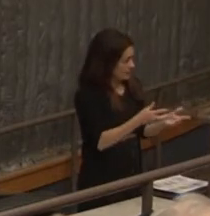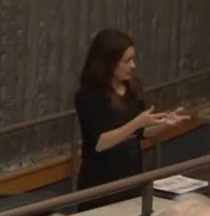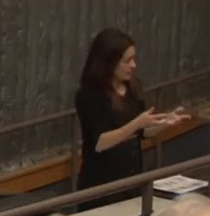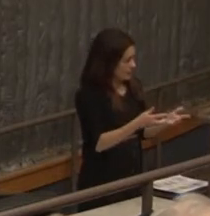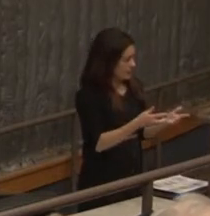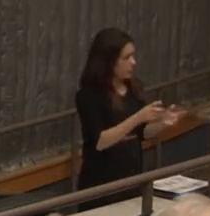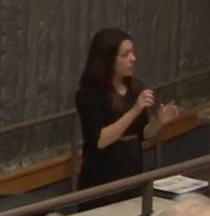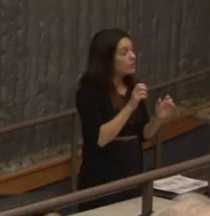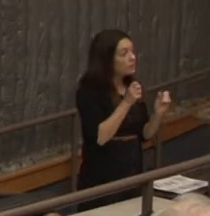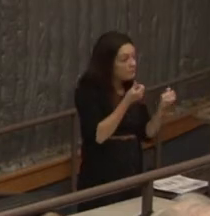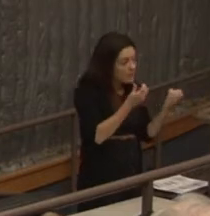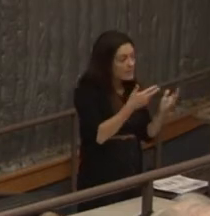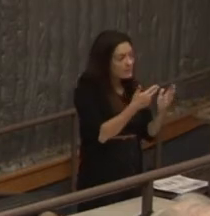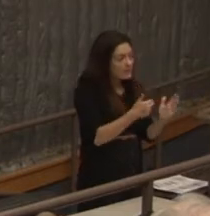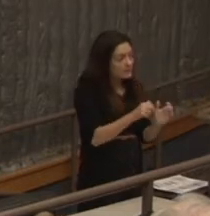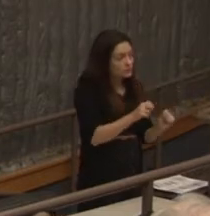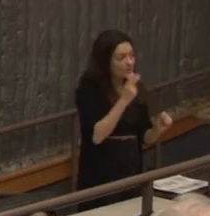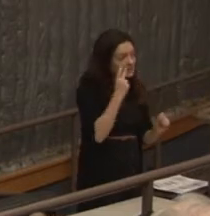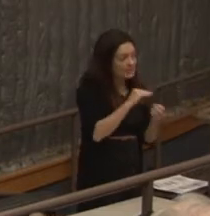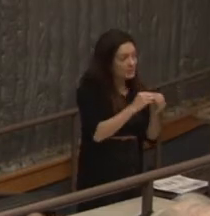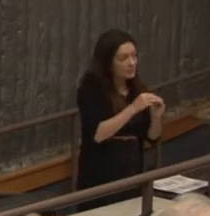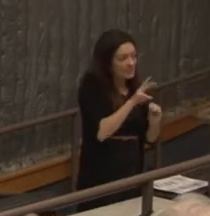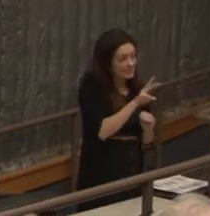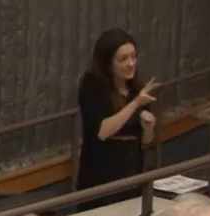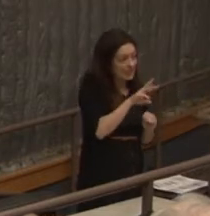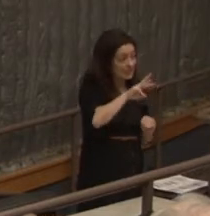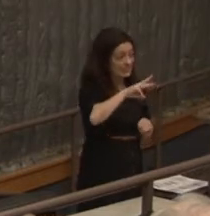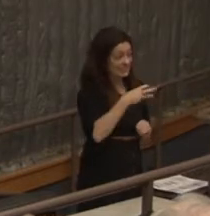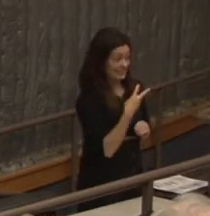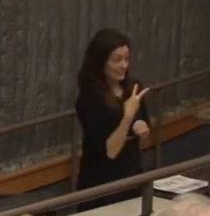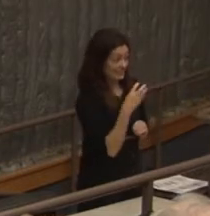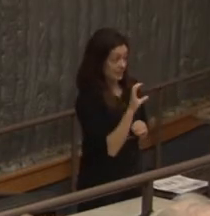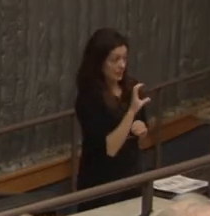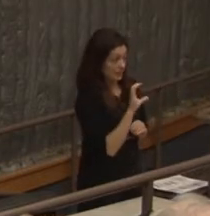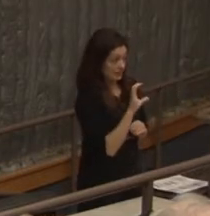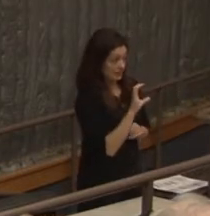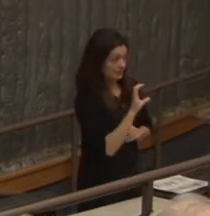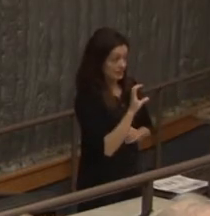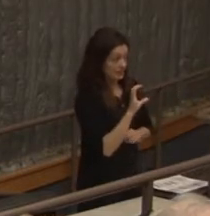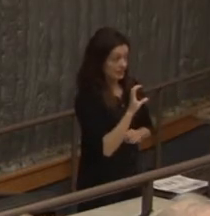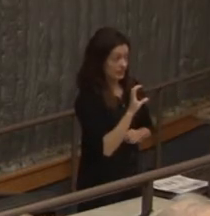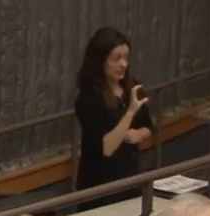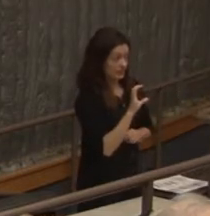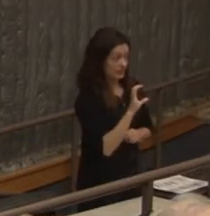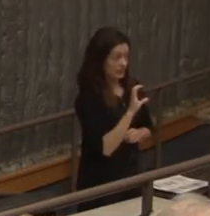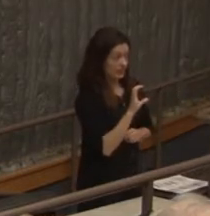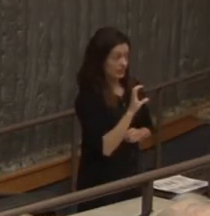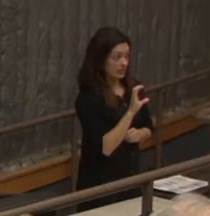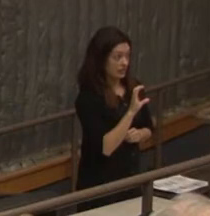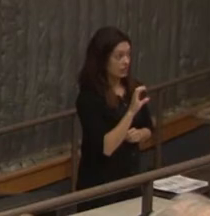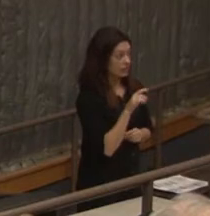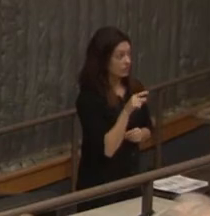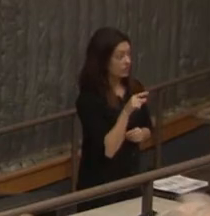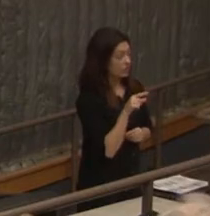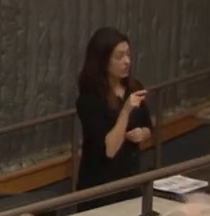number six. Why the number six? The sixth commandment is Lo Tietzach, do not murder.